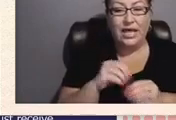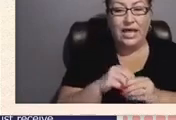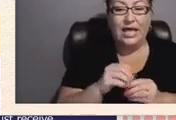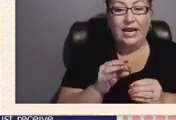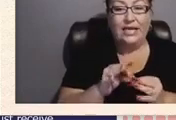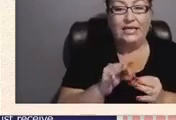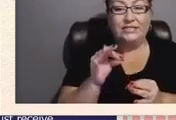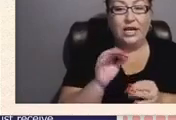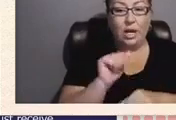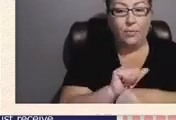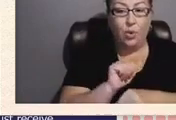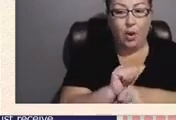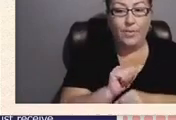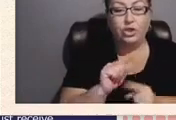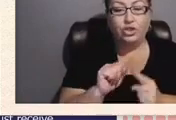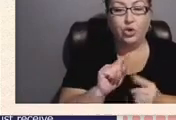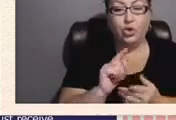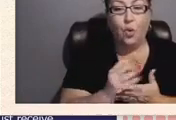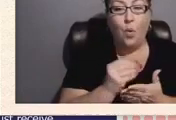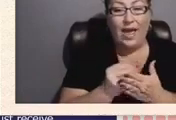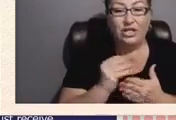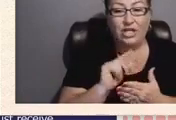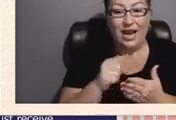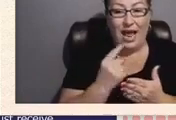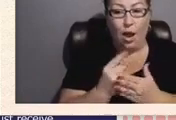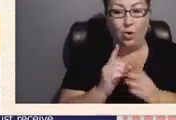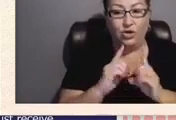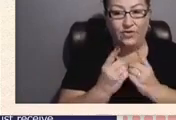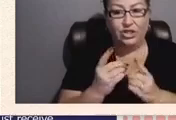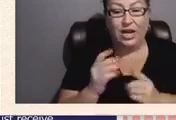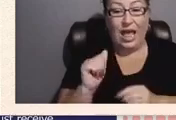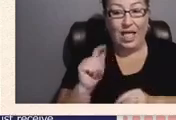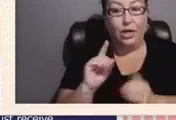Wage and Hour Division at the Department of Labor.